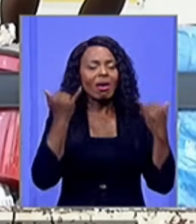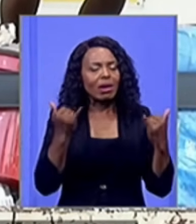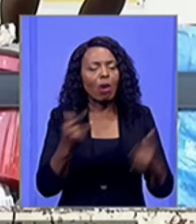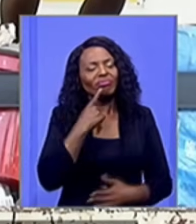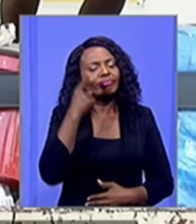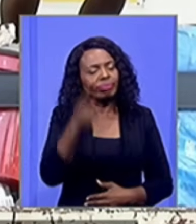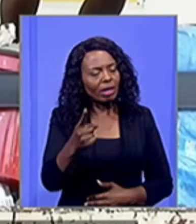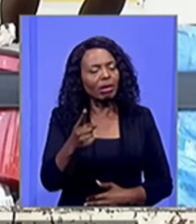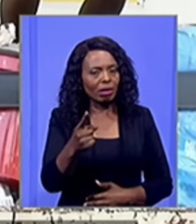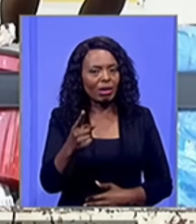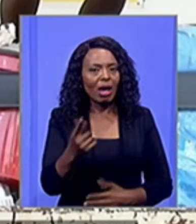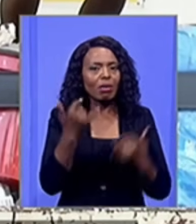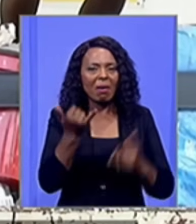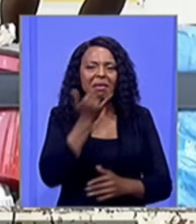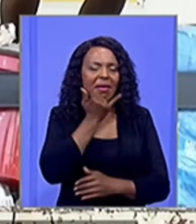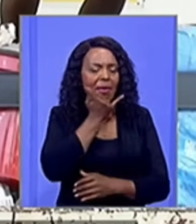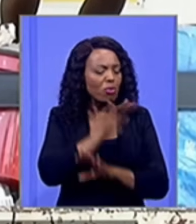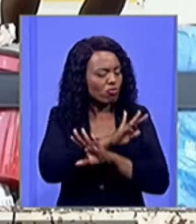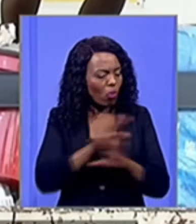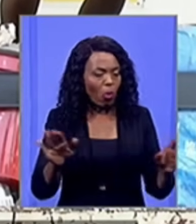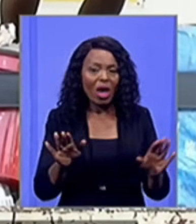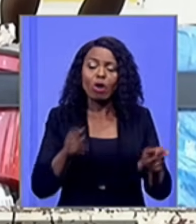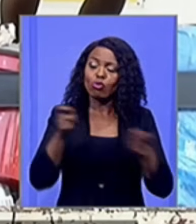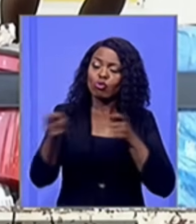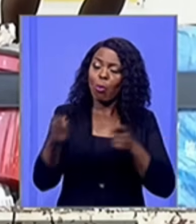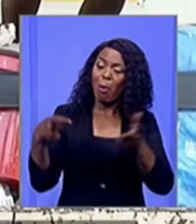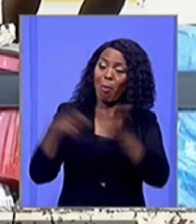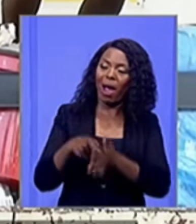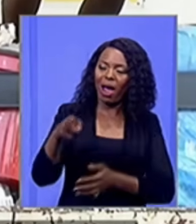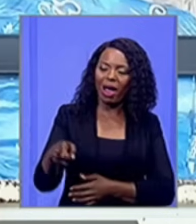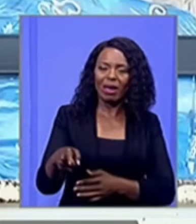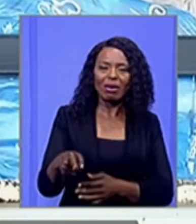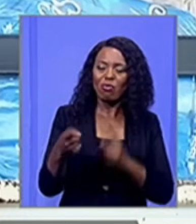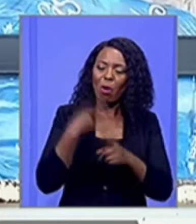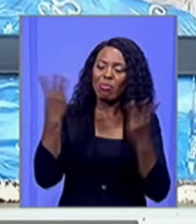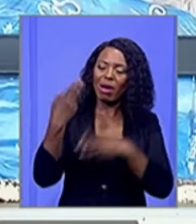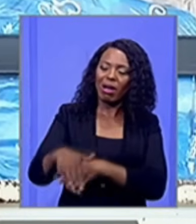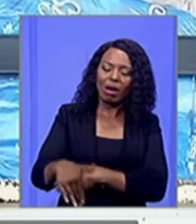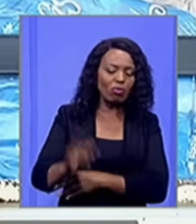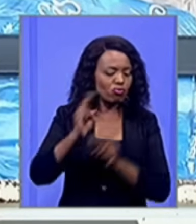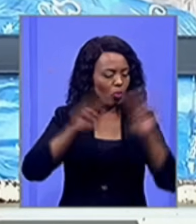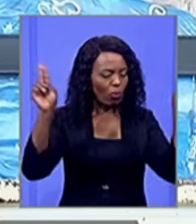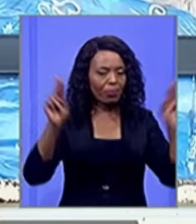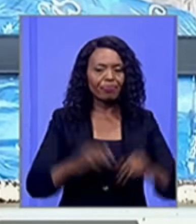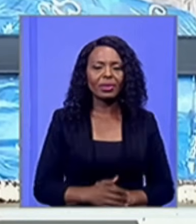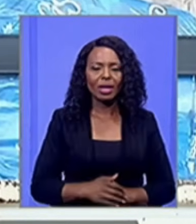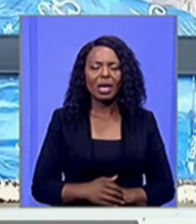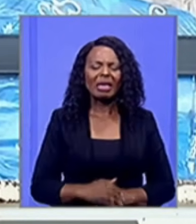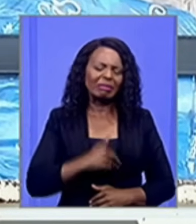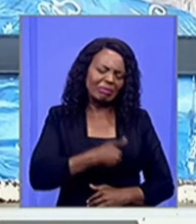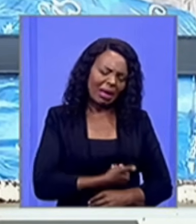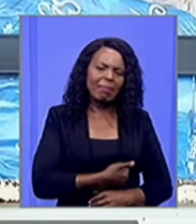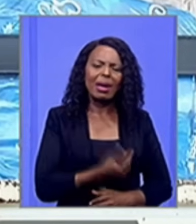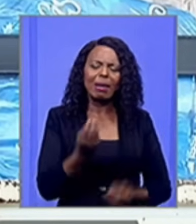hore ha re sa thabela melata e tlo re rekisetsa ntho tse jowang ka hare ho motse. Ho bohloko hore re tshwanetse re lose bana ba babedi